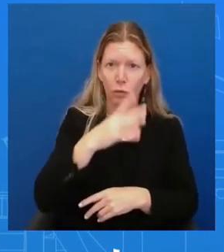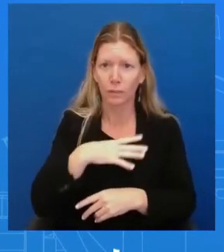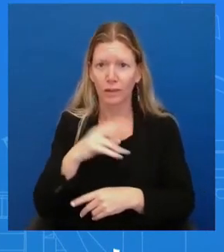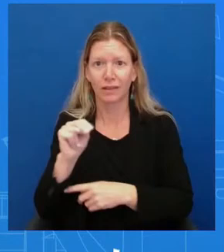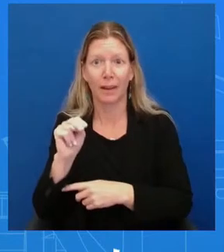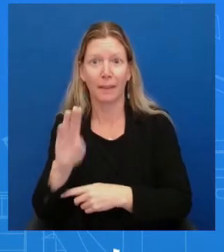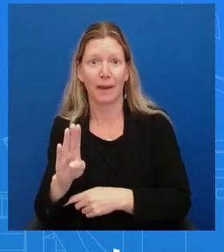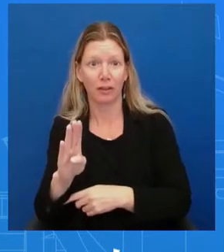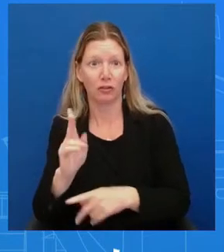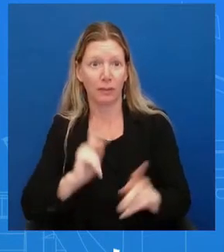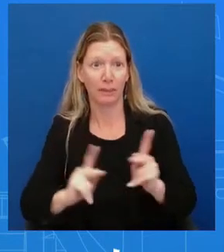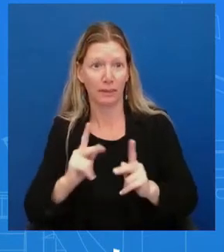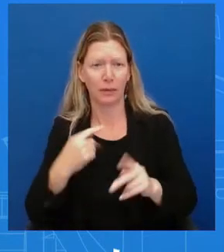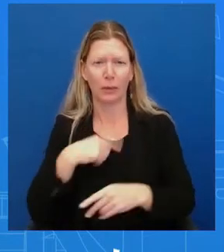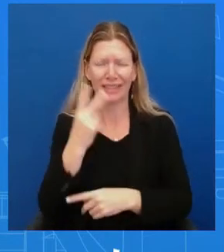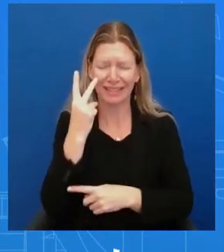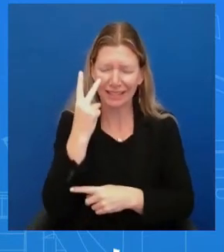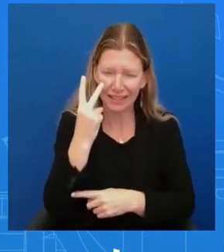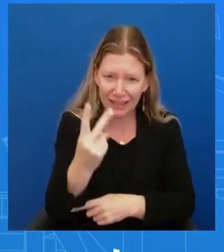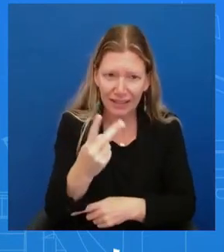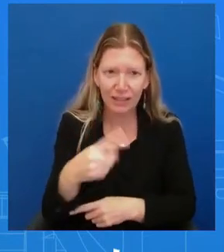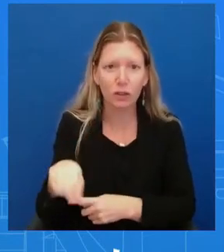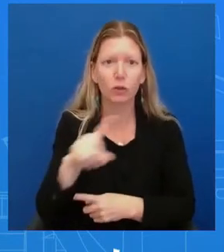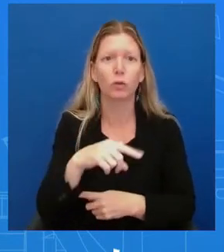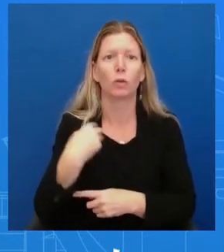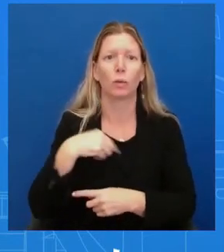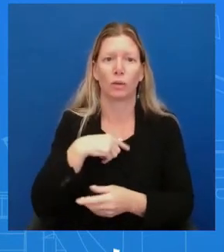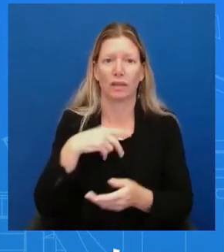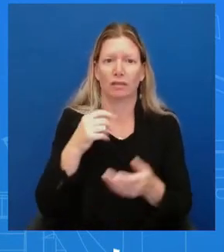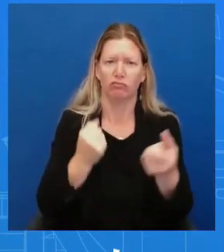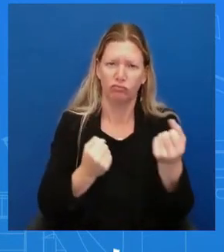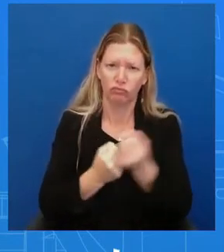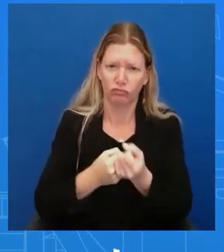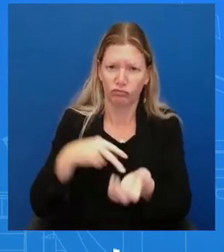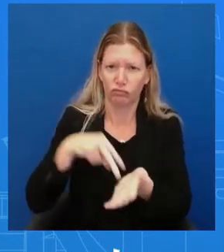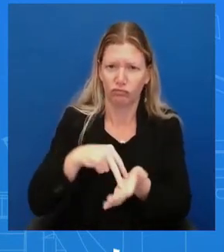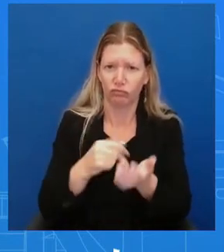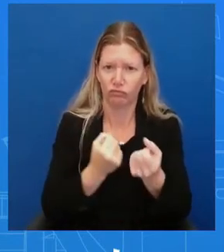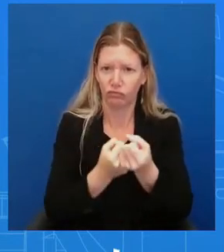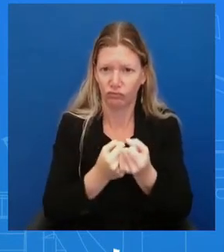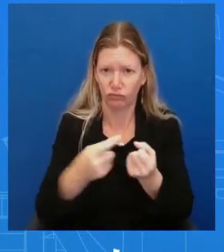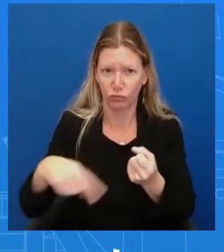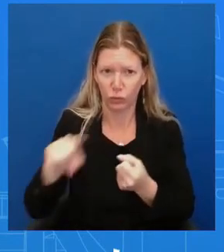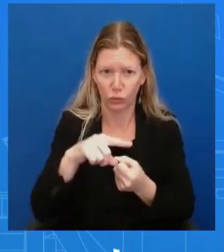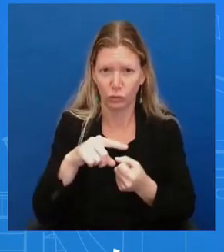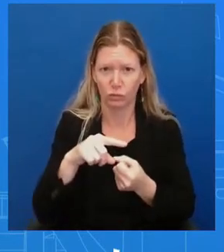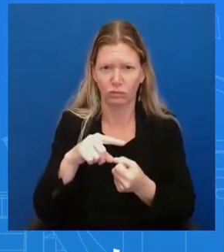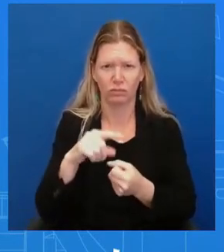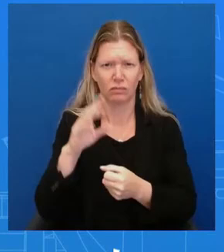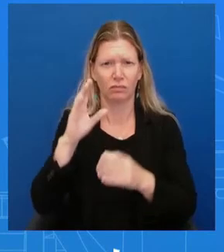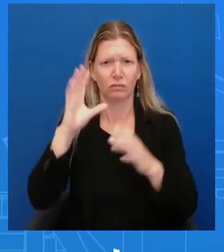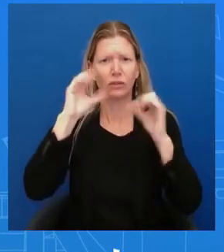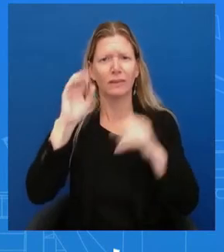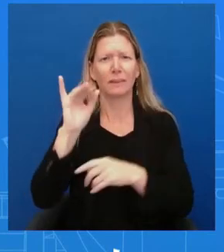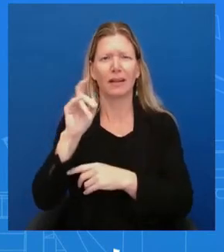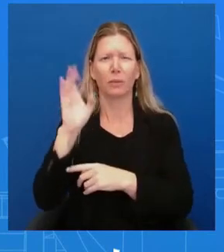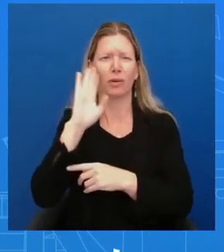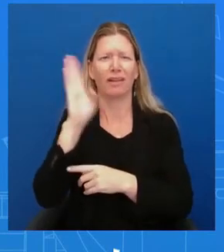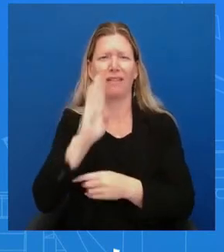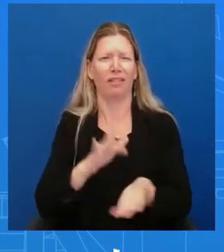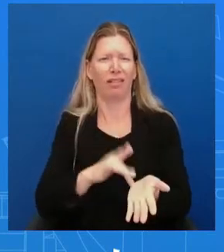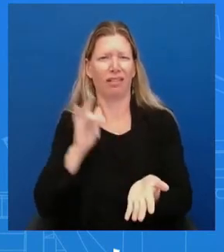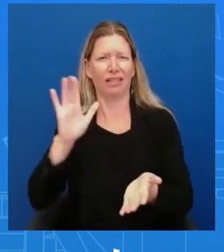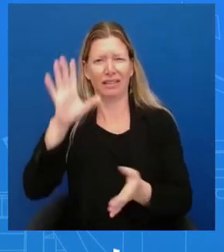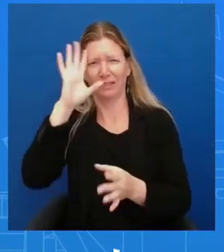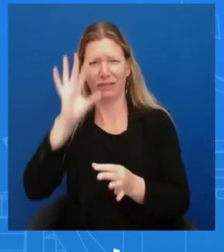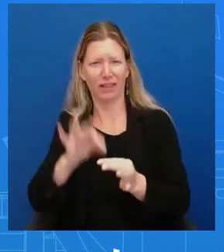faith or for political purposes or for profit. That is not what this administration is about. That is not what being